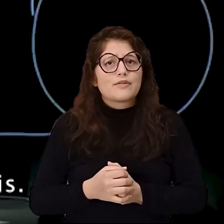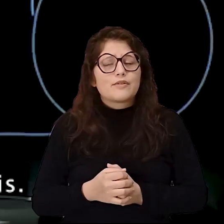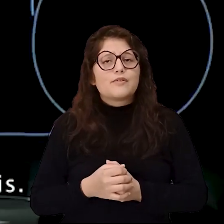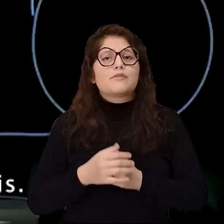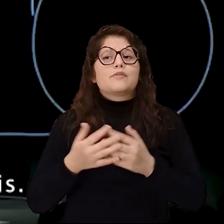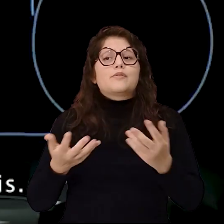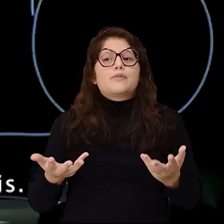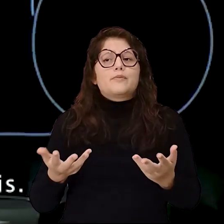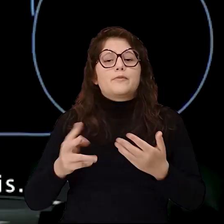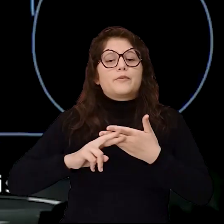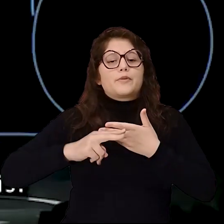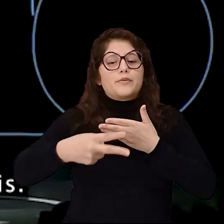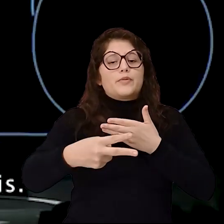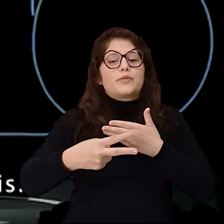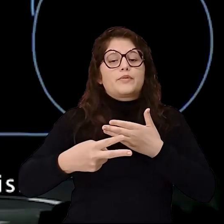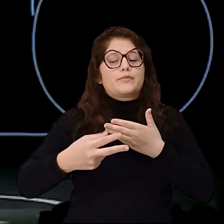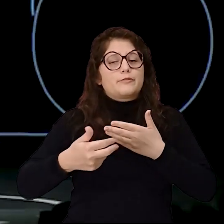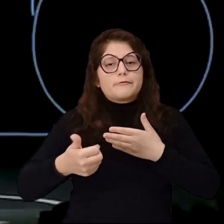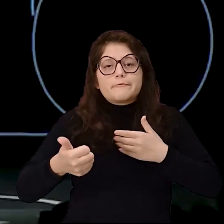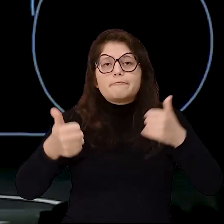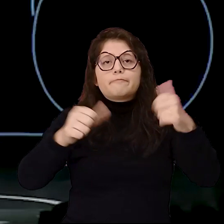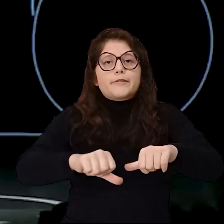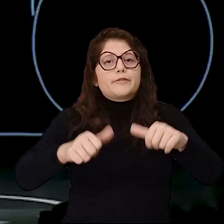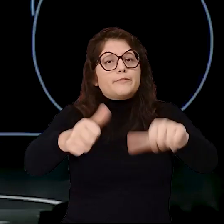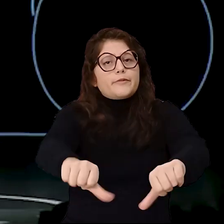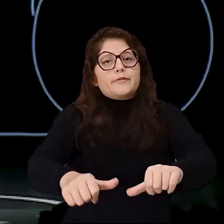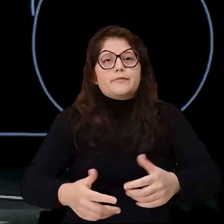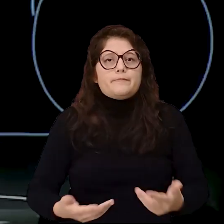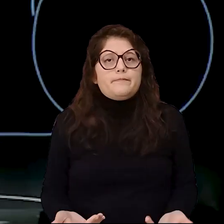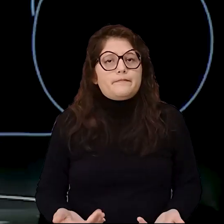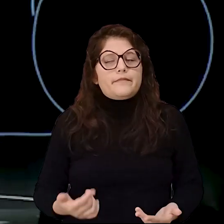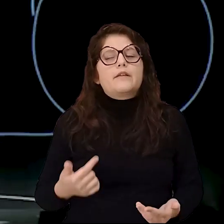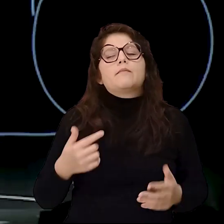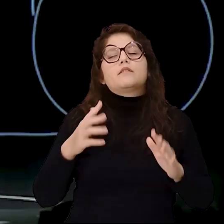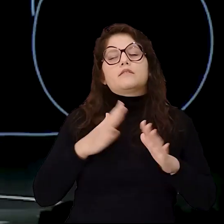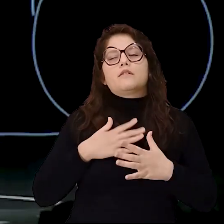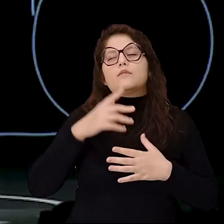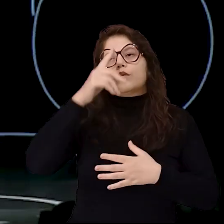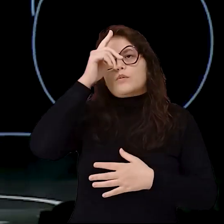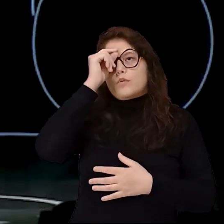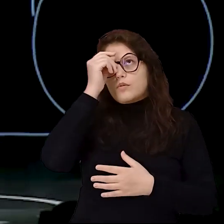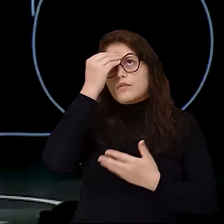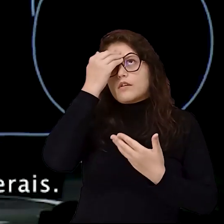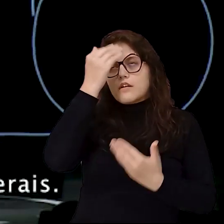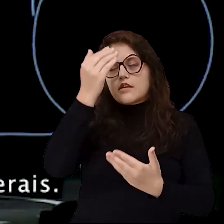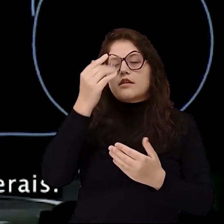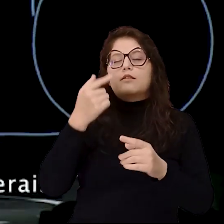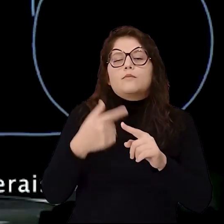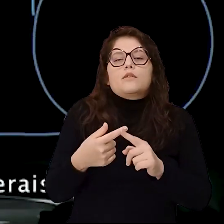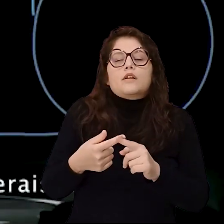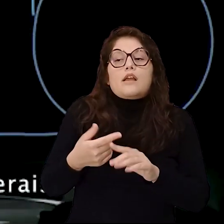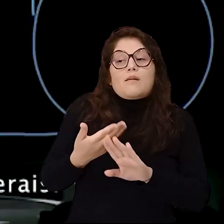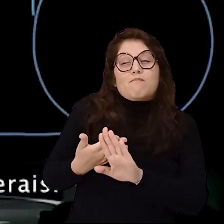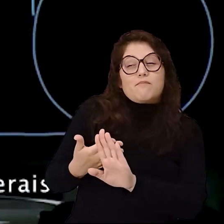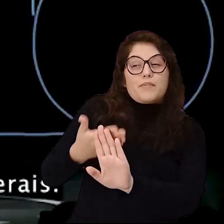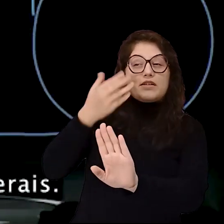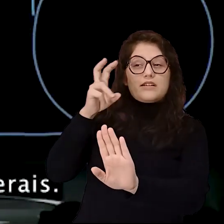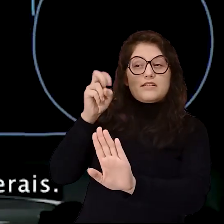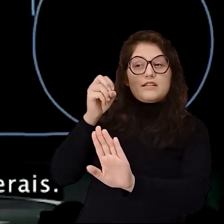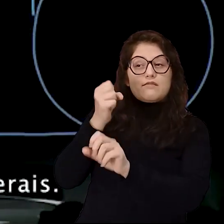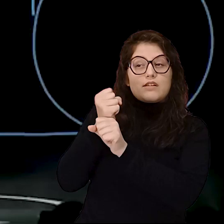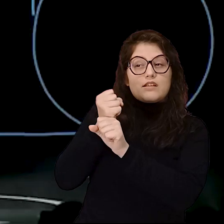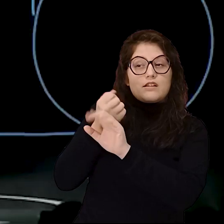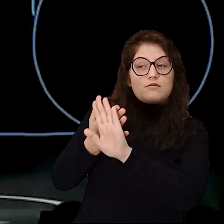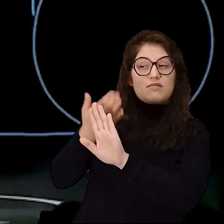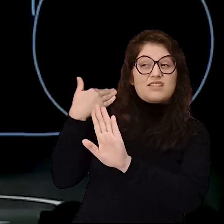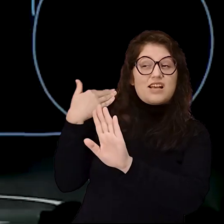for depression are appalling. They're not very effective. They're extremely costly. They come with innumerable side